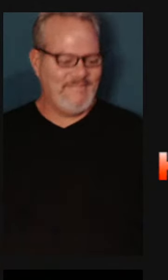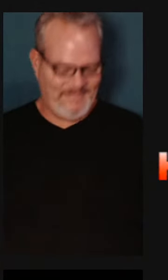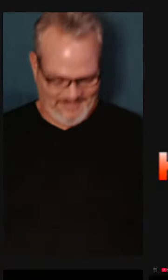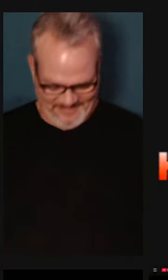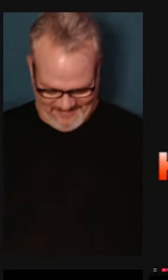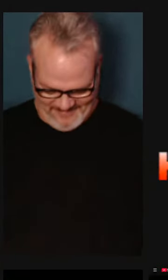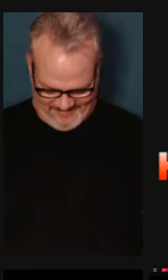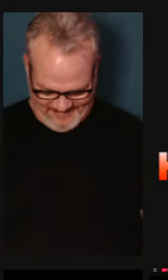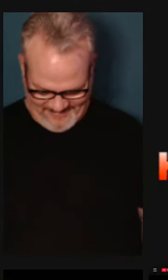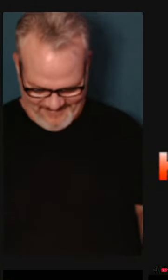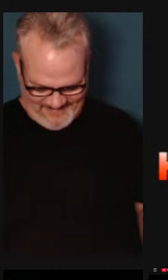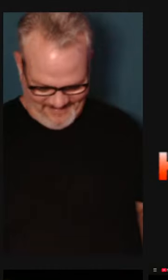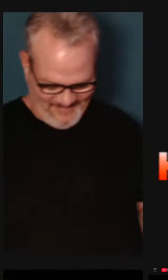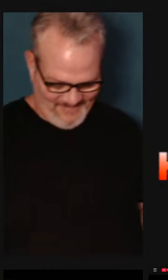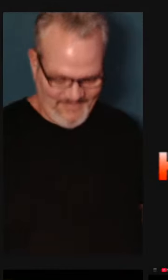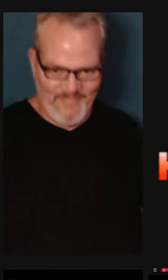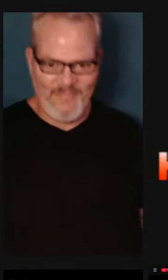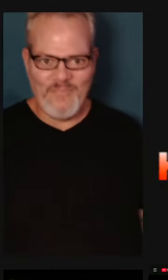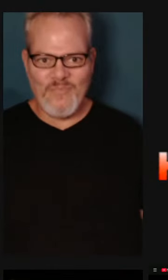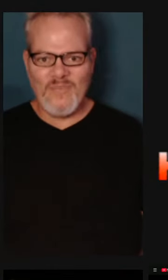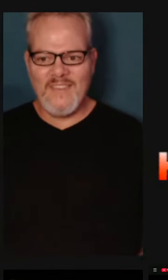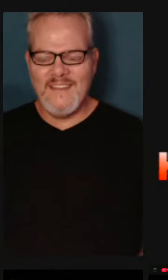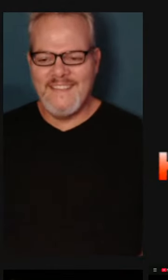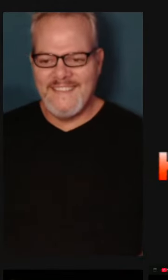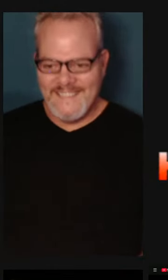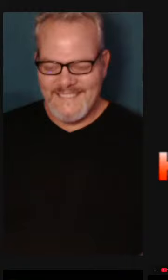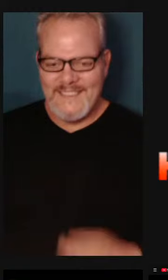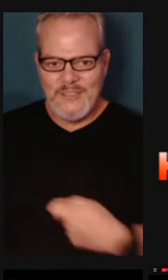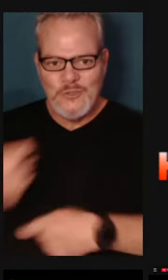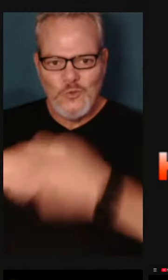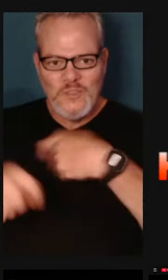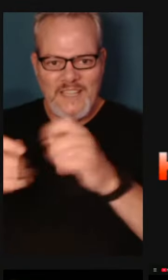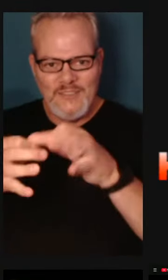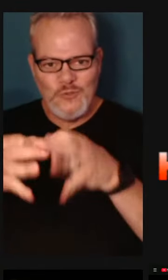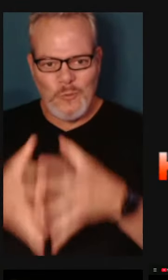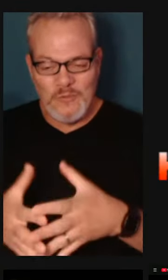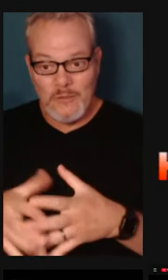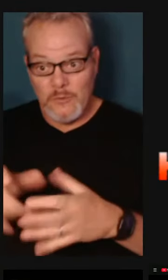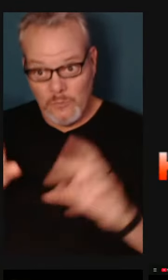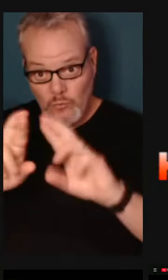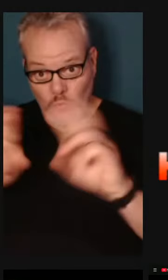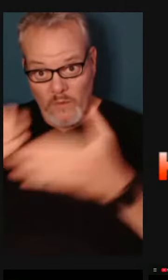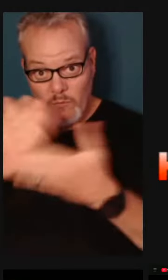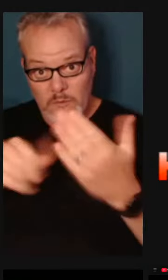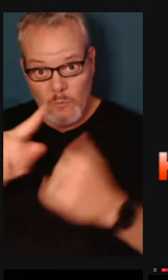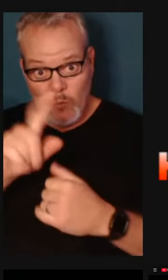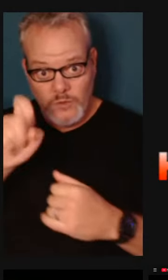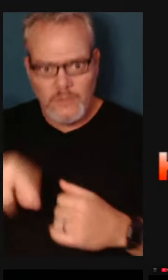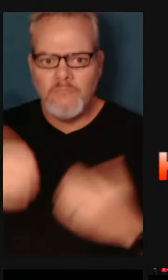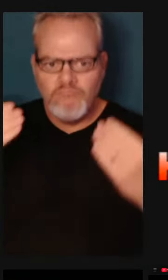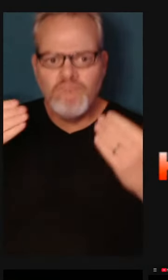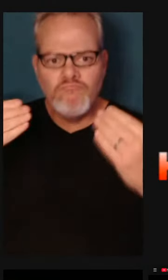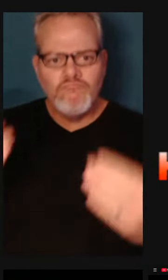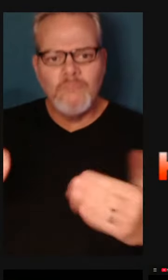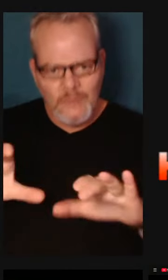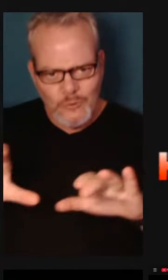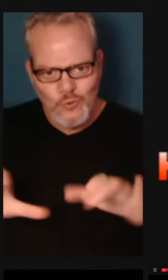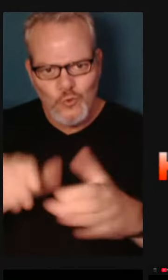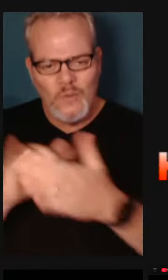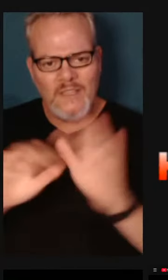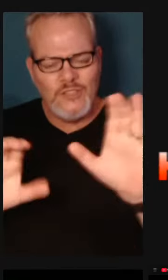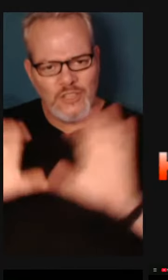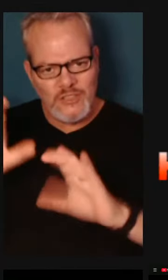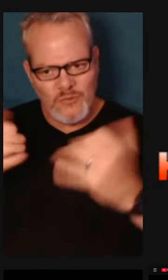So are you ready for some questions? Is it we have questions up on the screen there, or? Yeah, let's do the questions and discussion. All